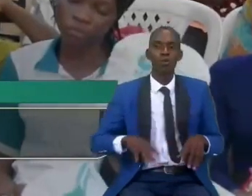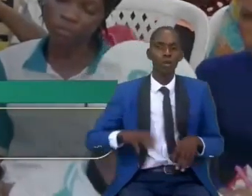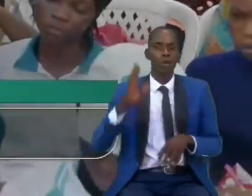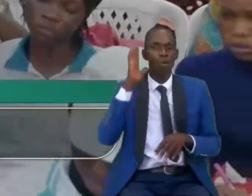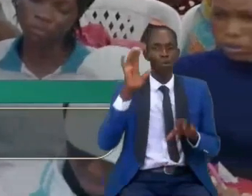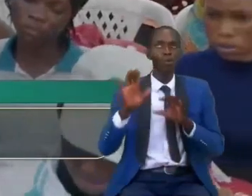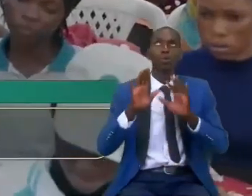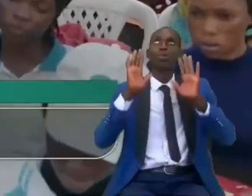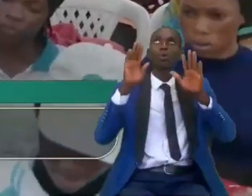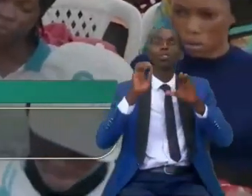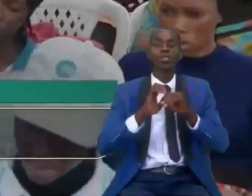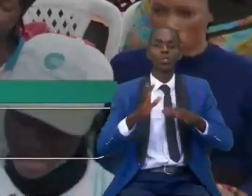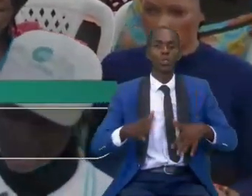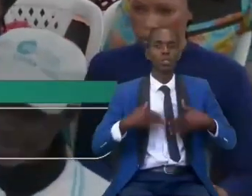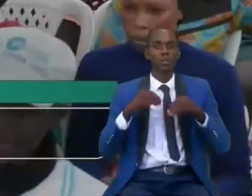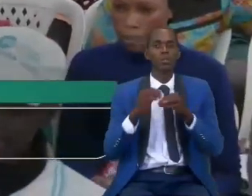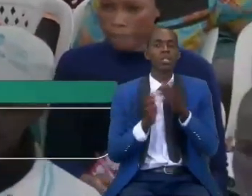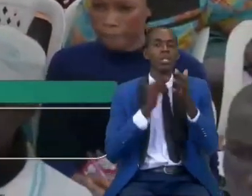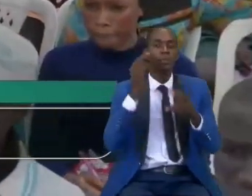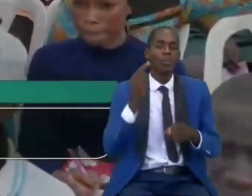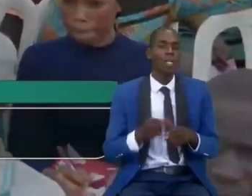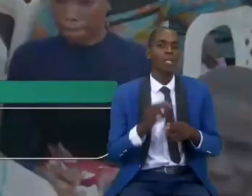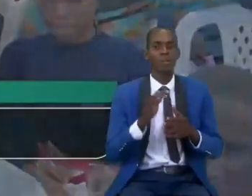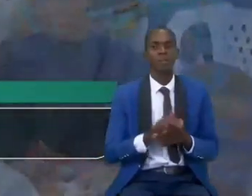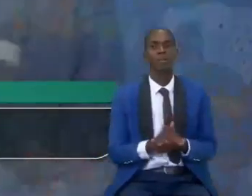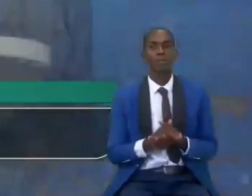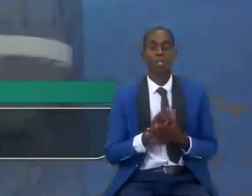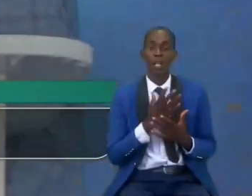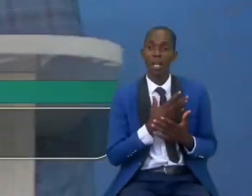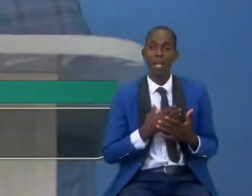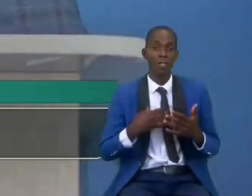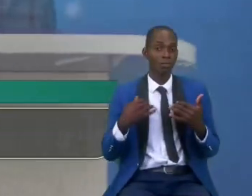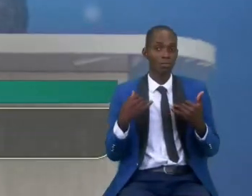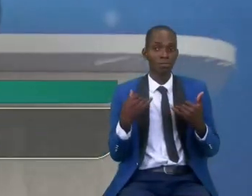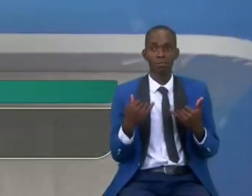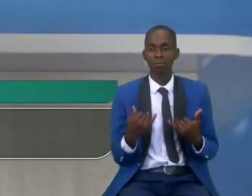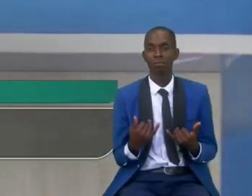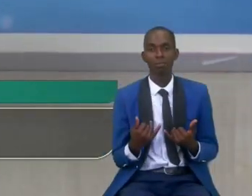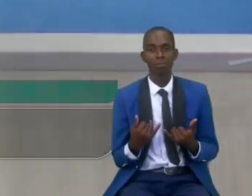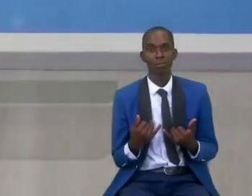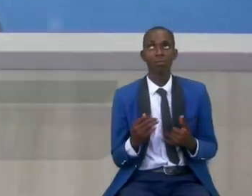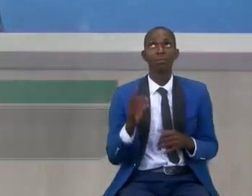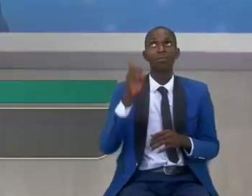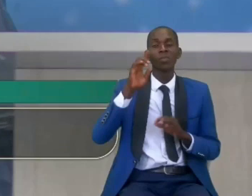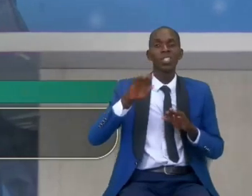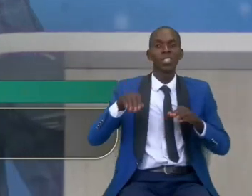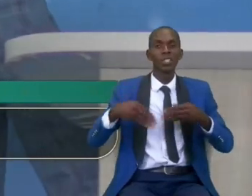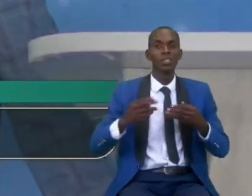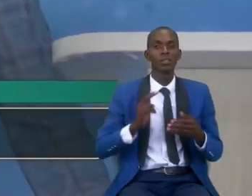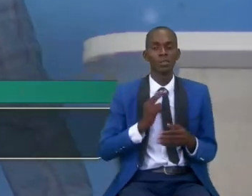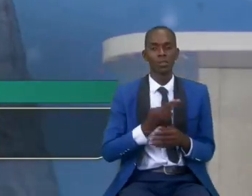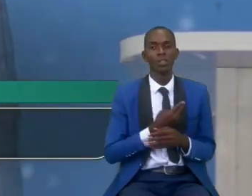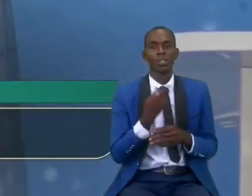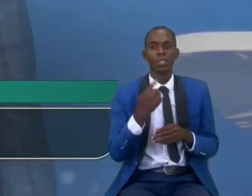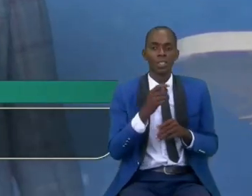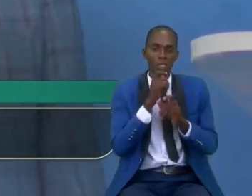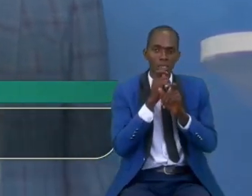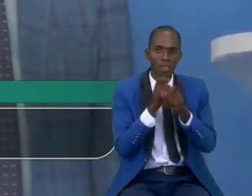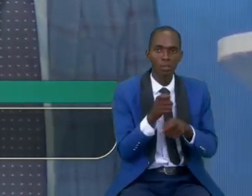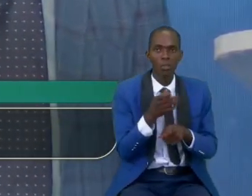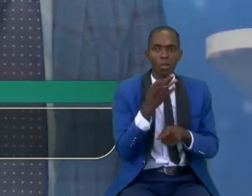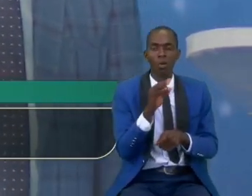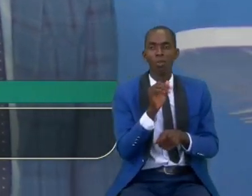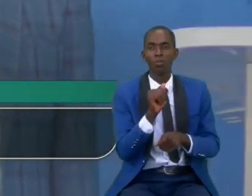And now, he gives us the gift of a new nature. A new